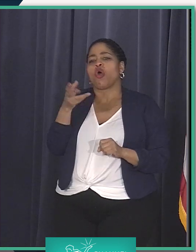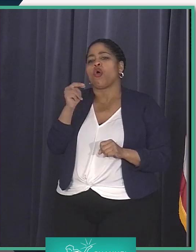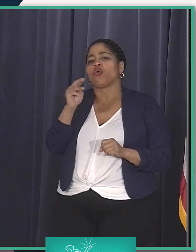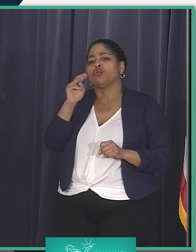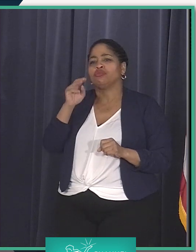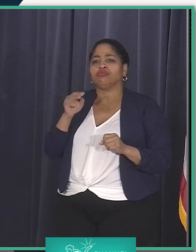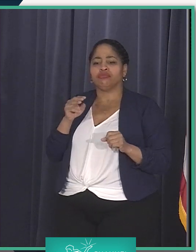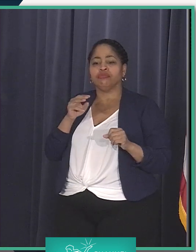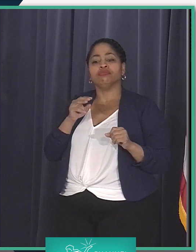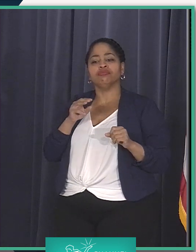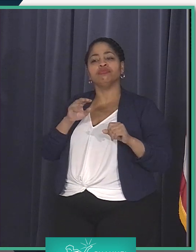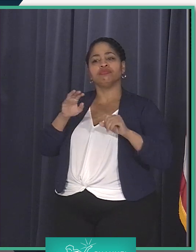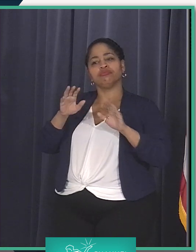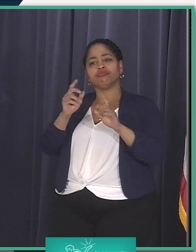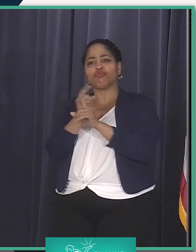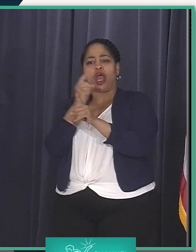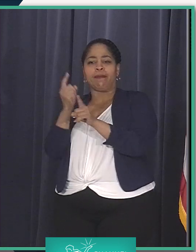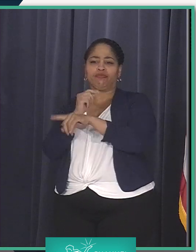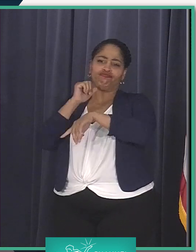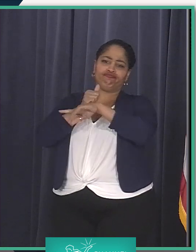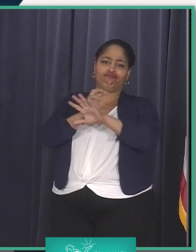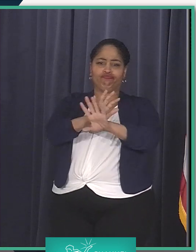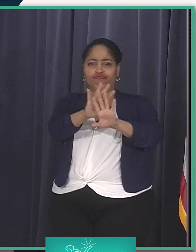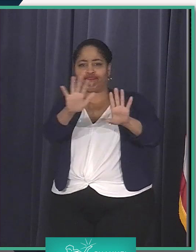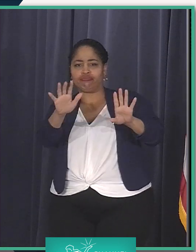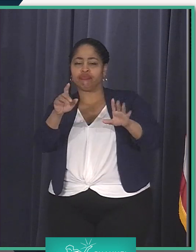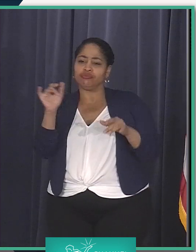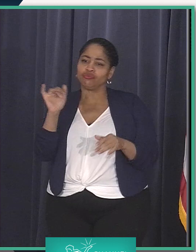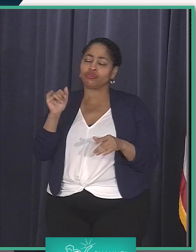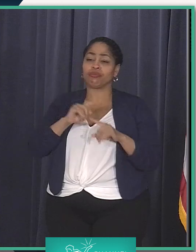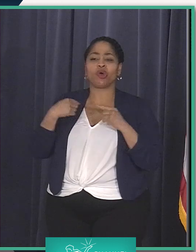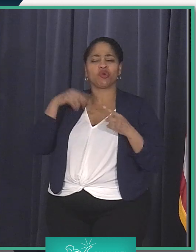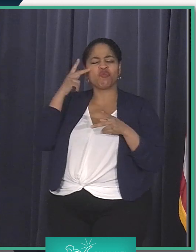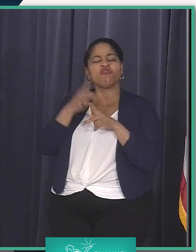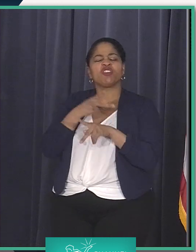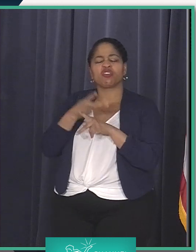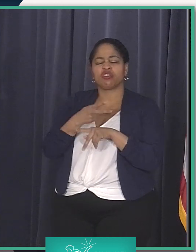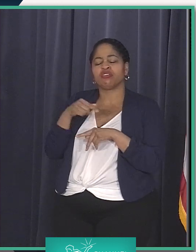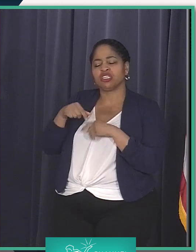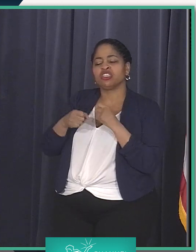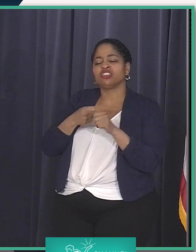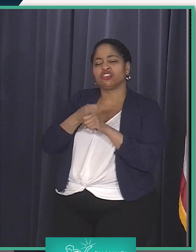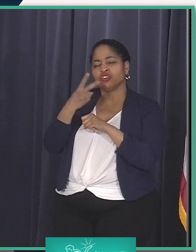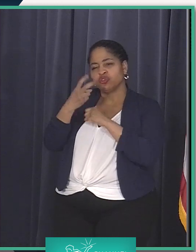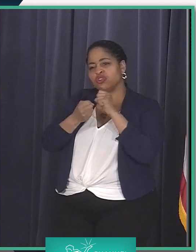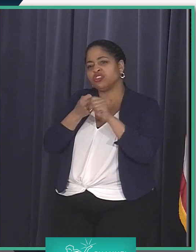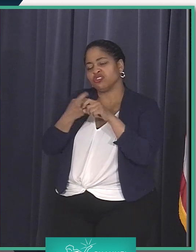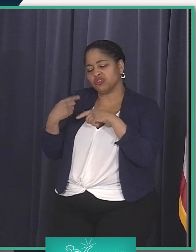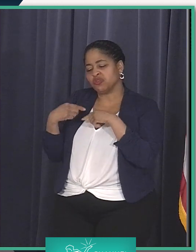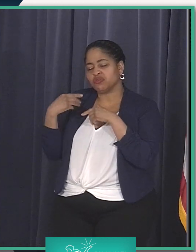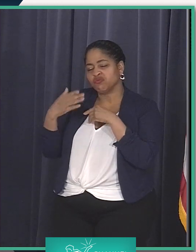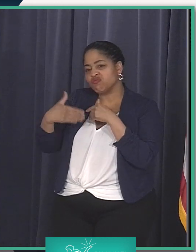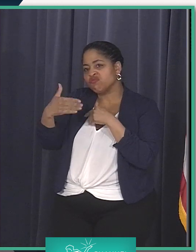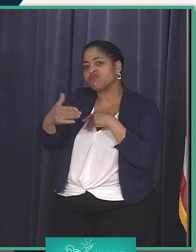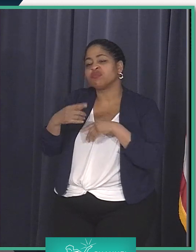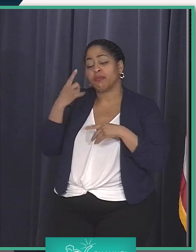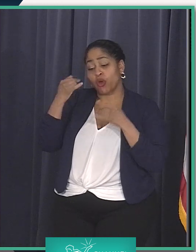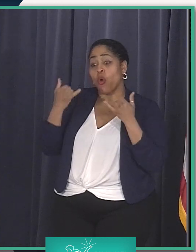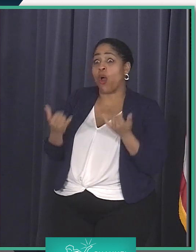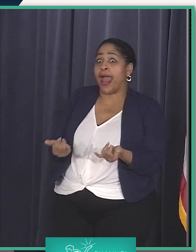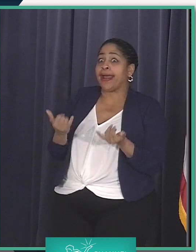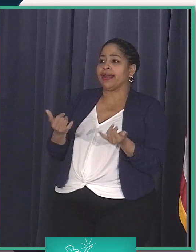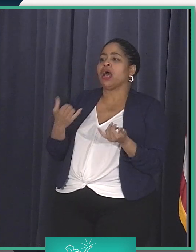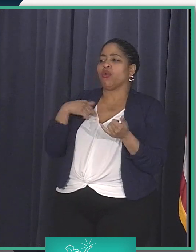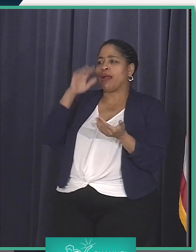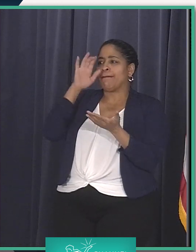seawalls are properly constructed. But we'll figure that out over the next year or two. At least right now,